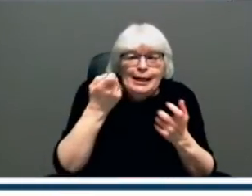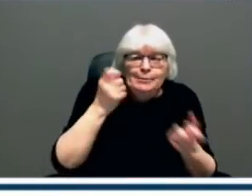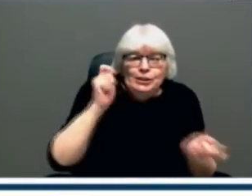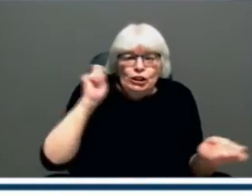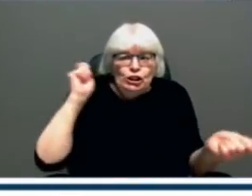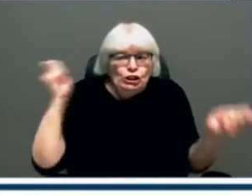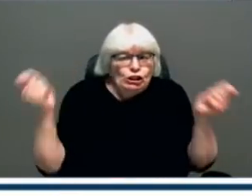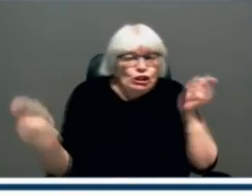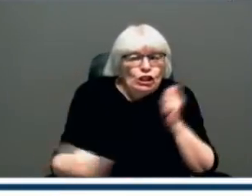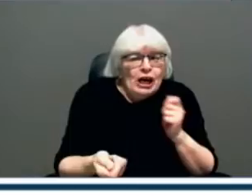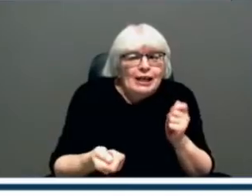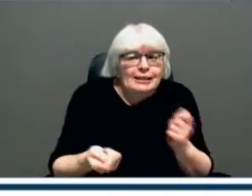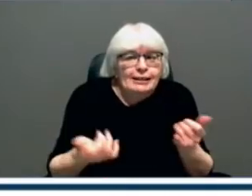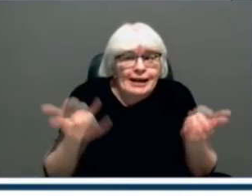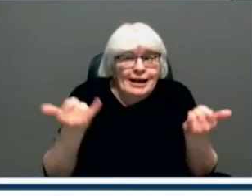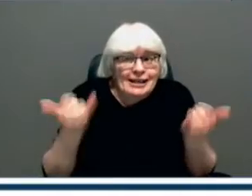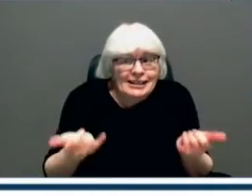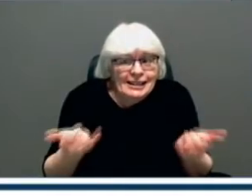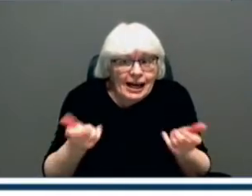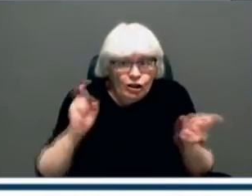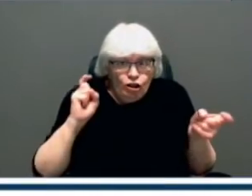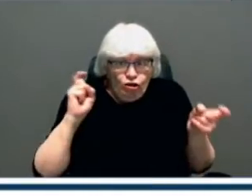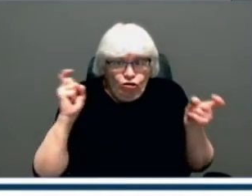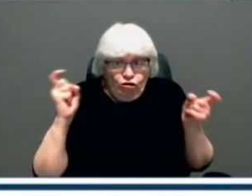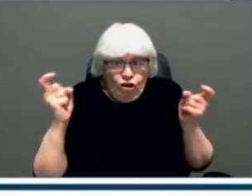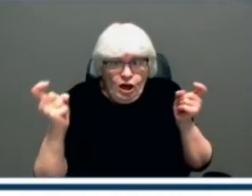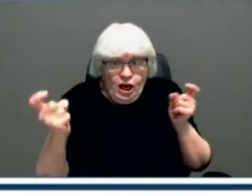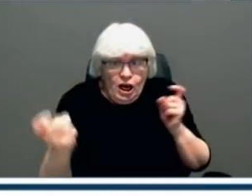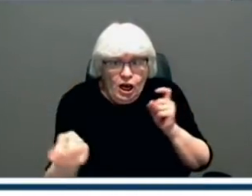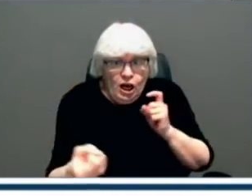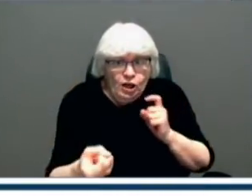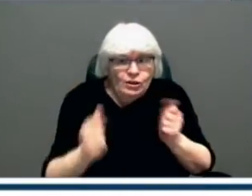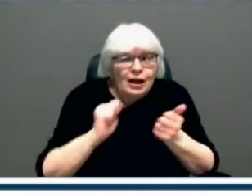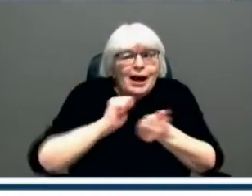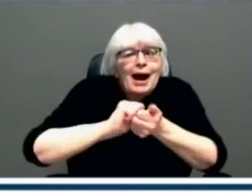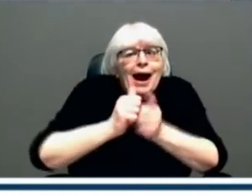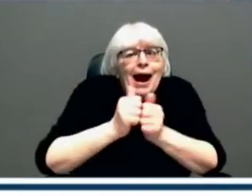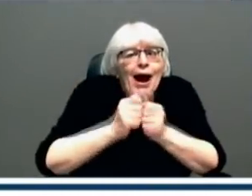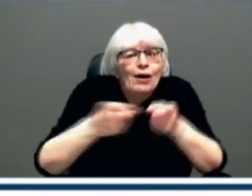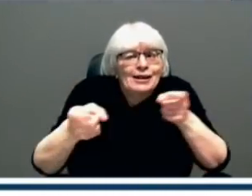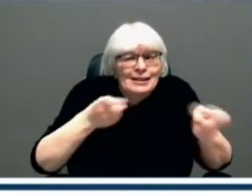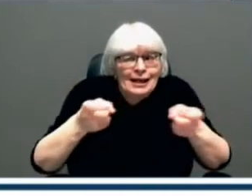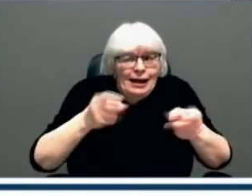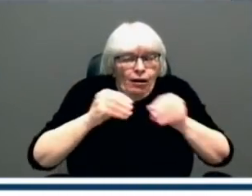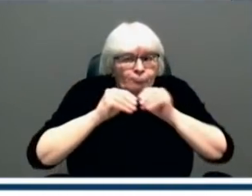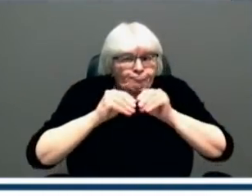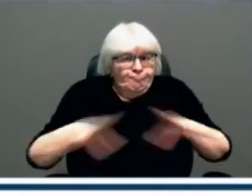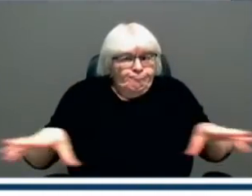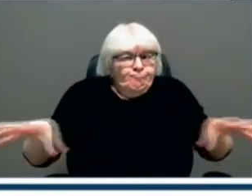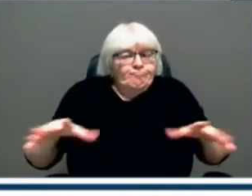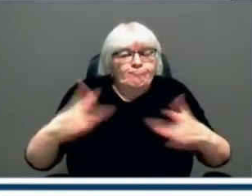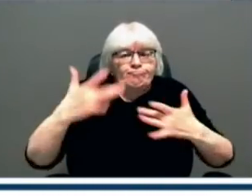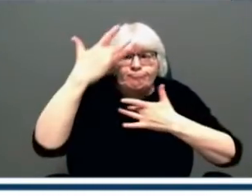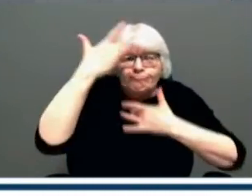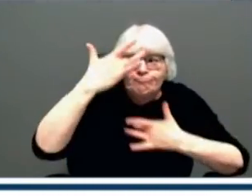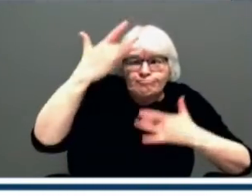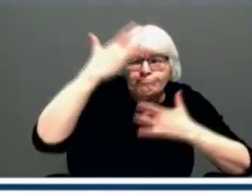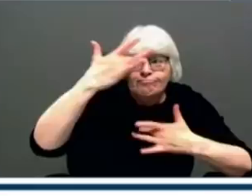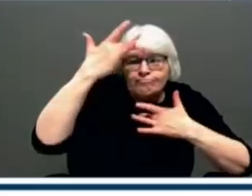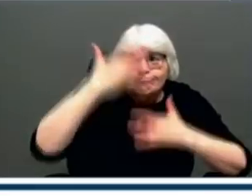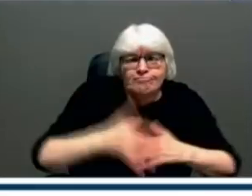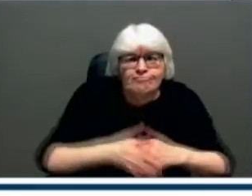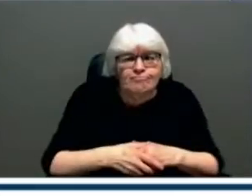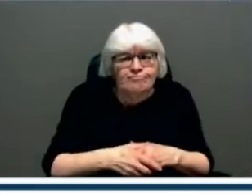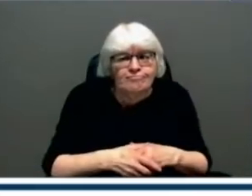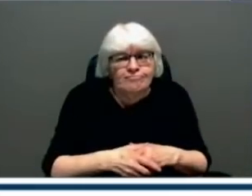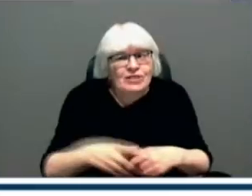to the transition phase of pandemic management. This has been an unprecedented situation, and